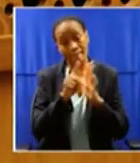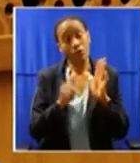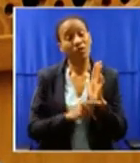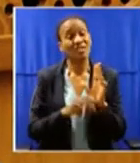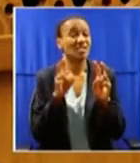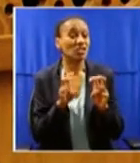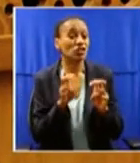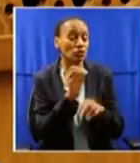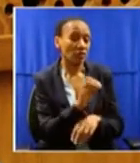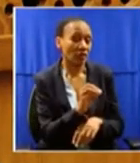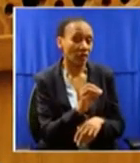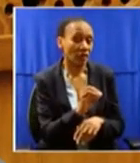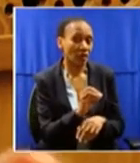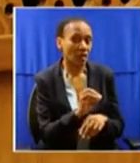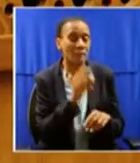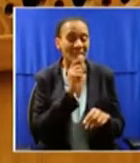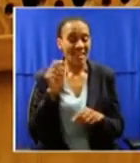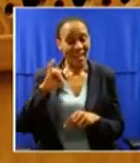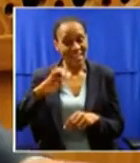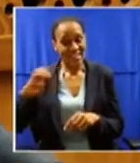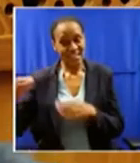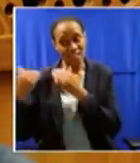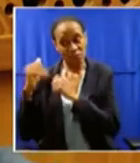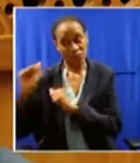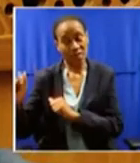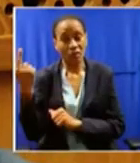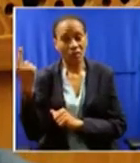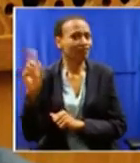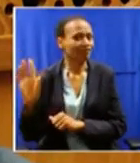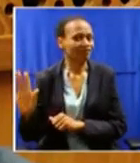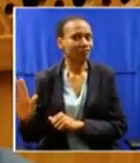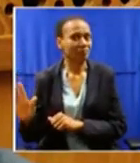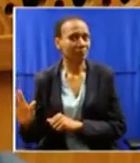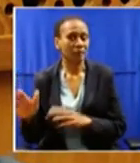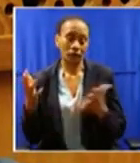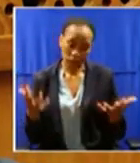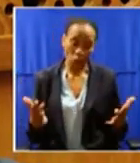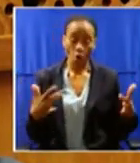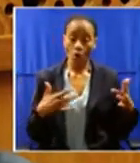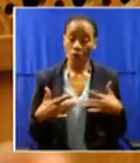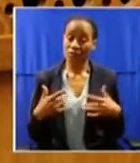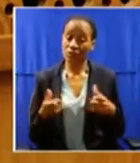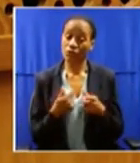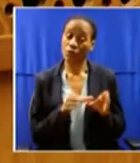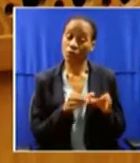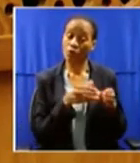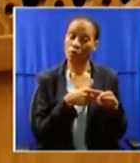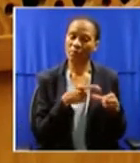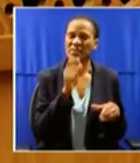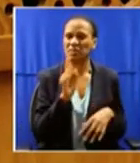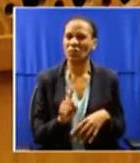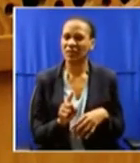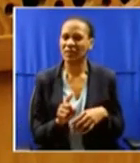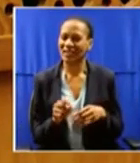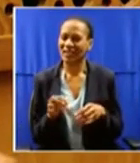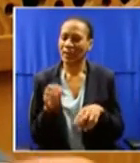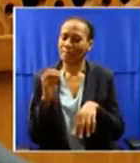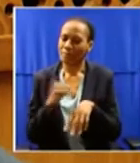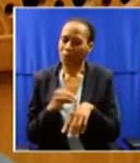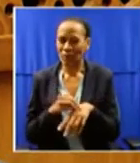that shouldn't be left to the IC alone, and that the concerns raised were around the potential risks and costs